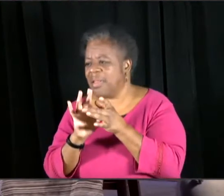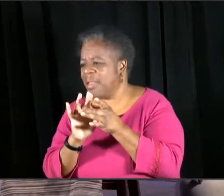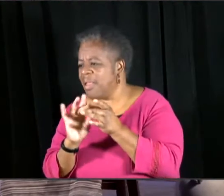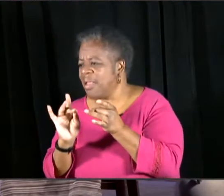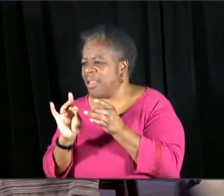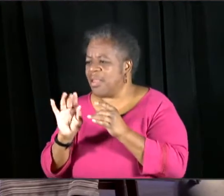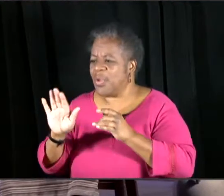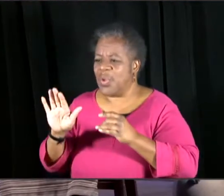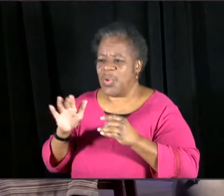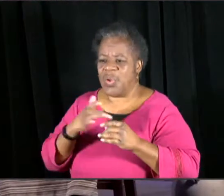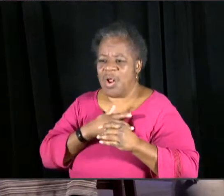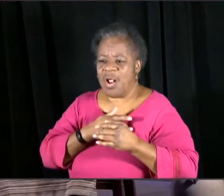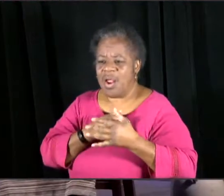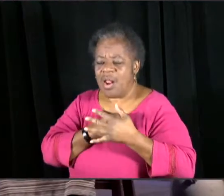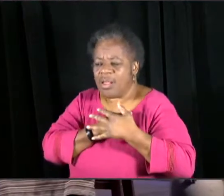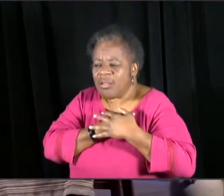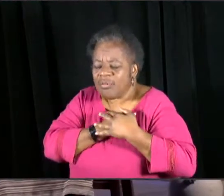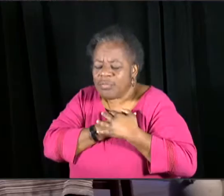her heart.